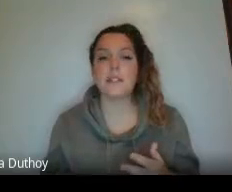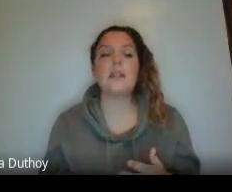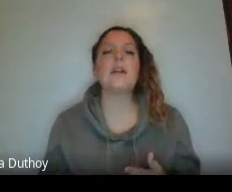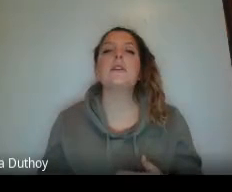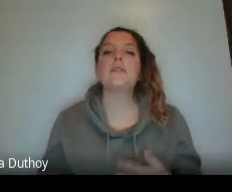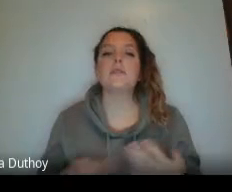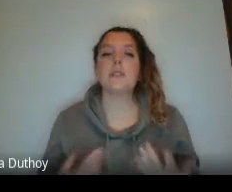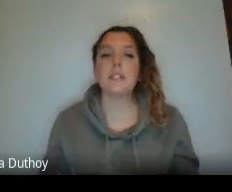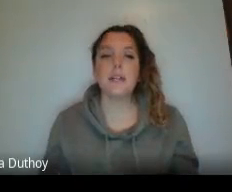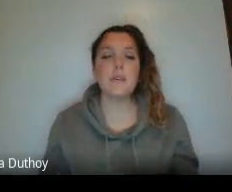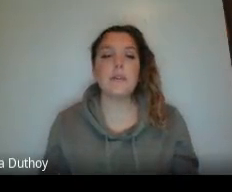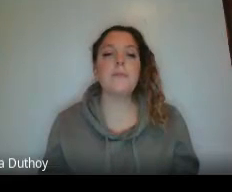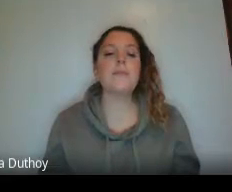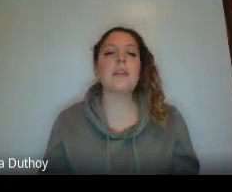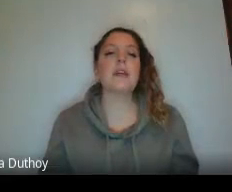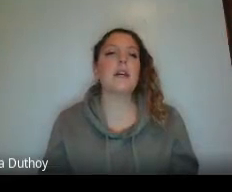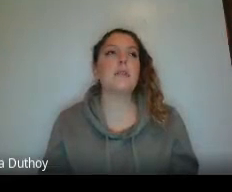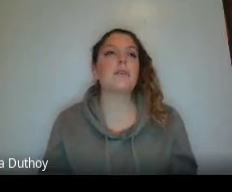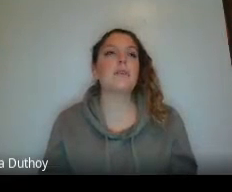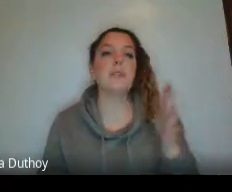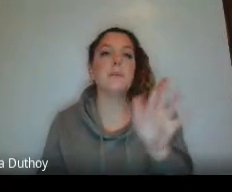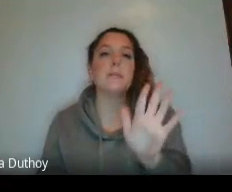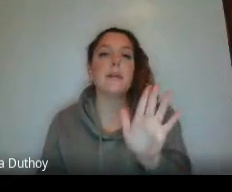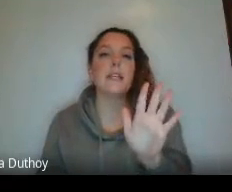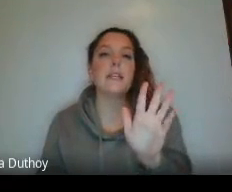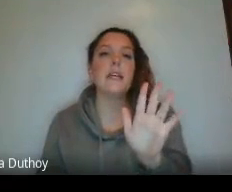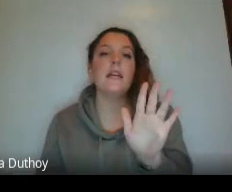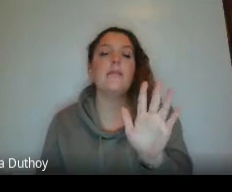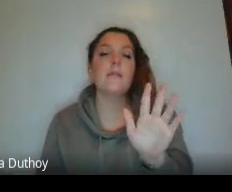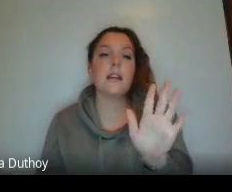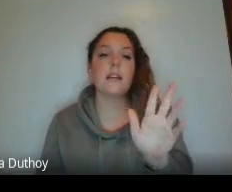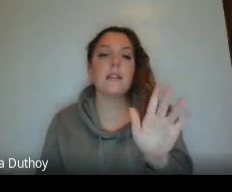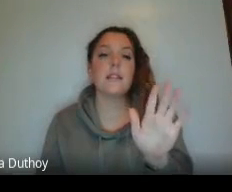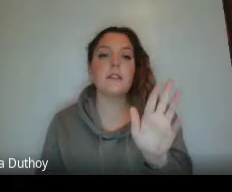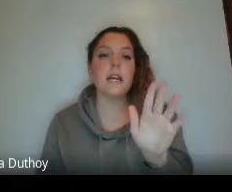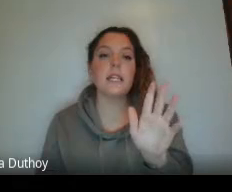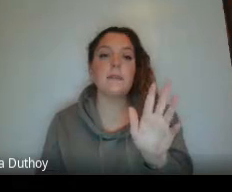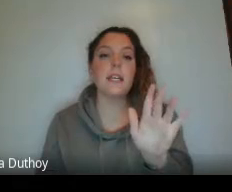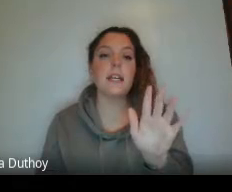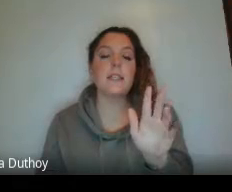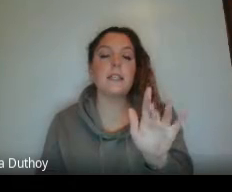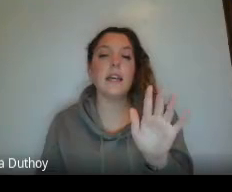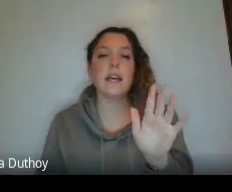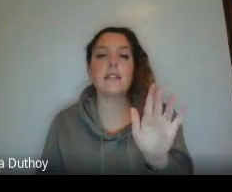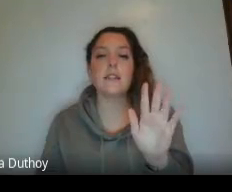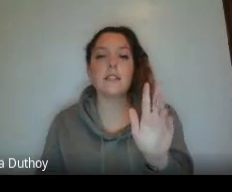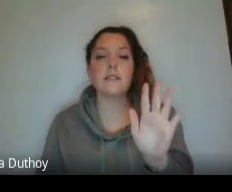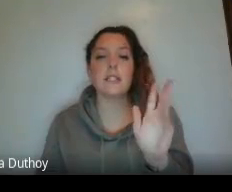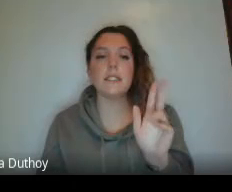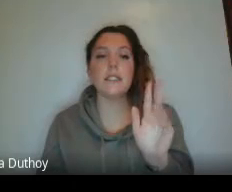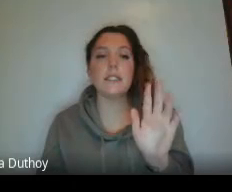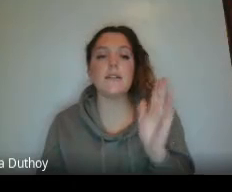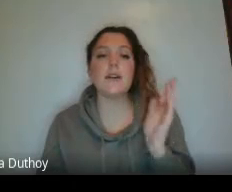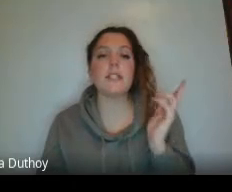the list. So for example, you hold up as many fingers on your non-dominant hand as the things